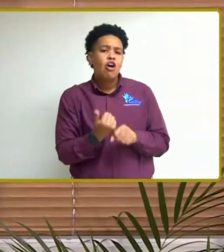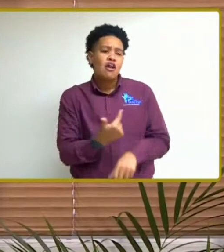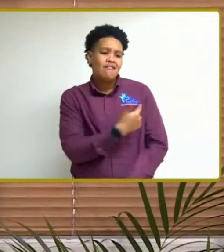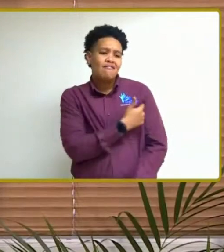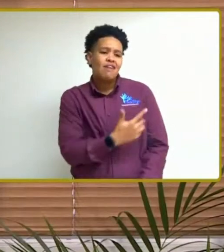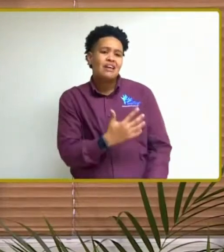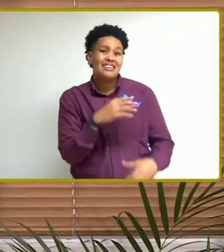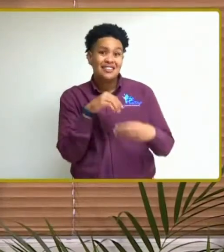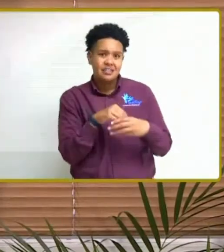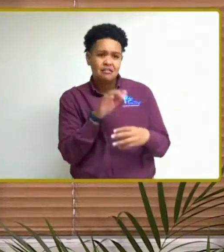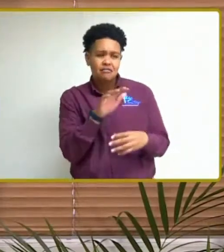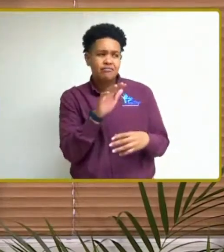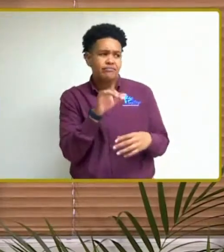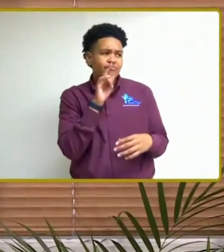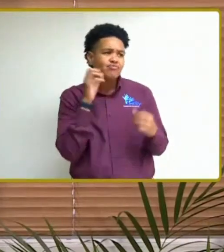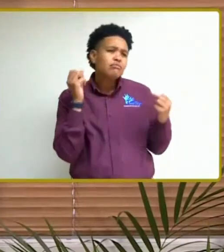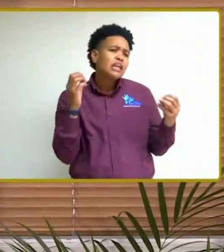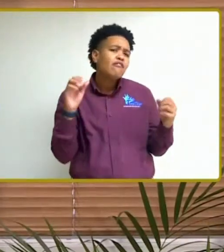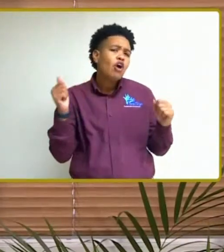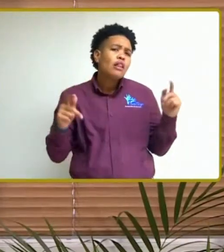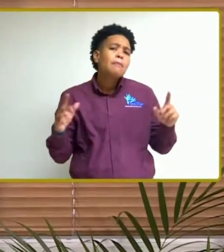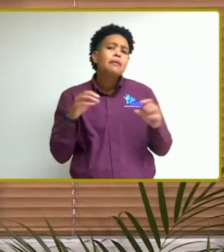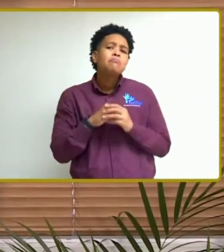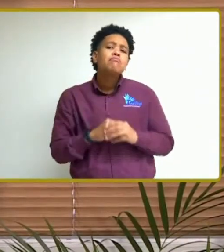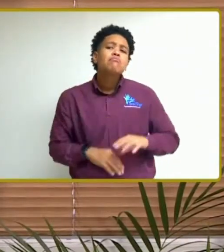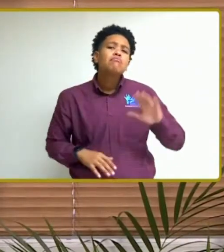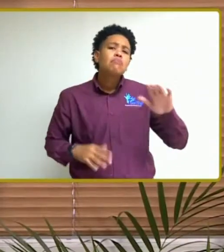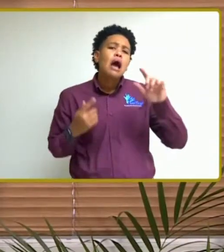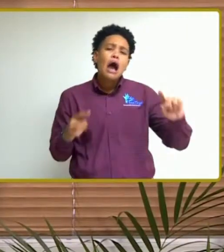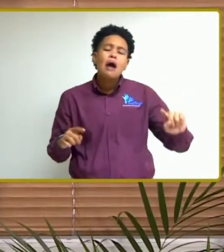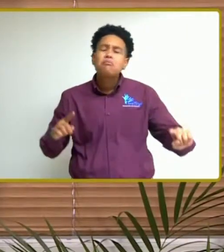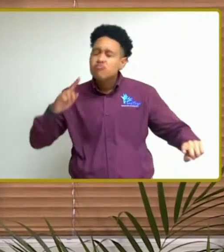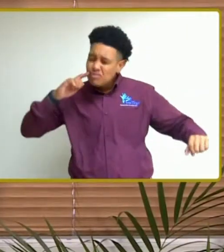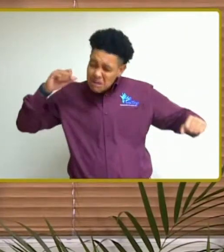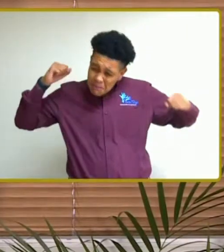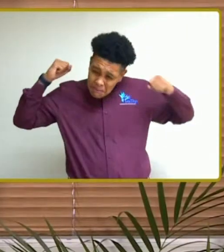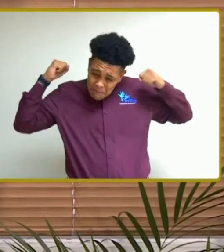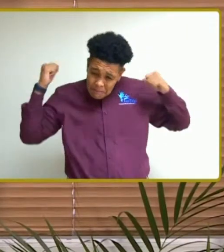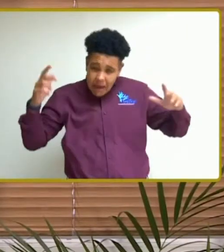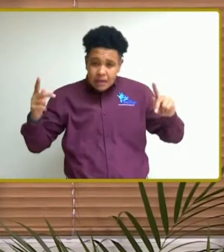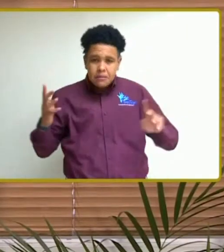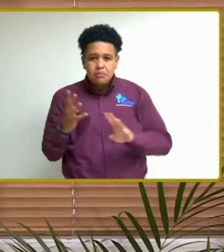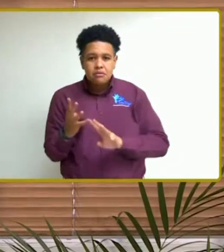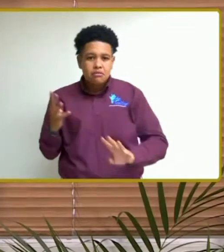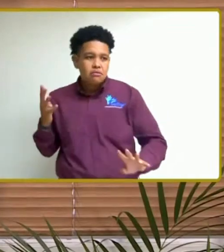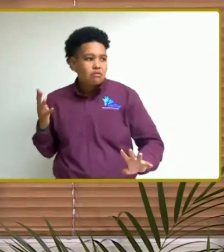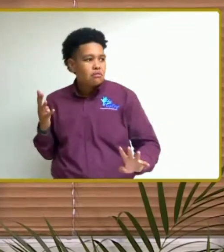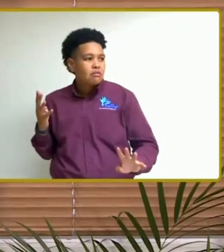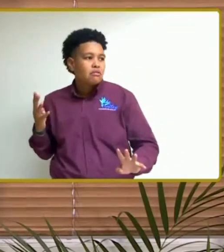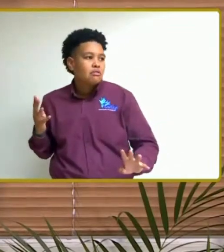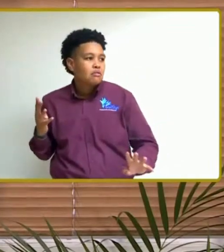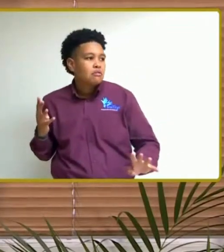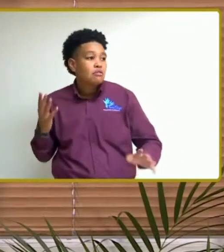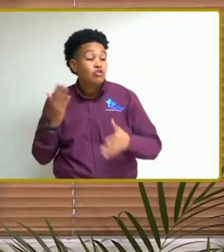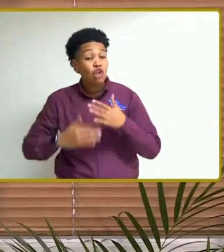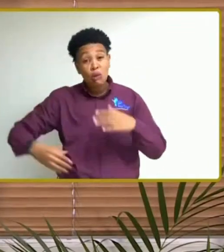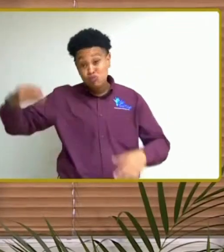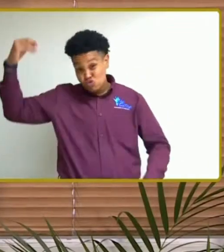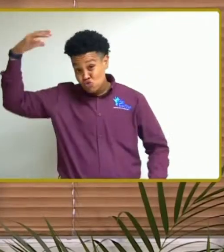among as well as several other persons. And there were so many persons there lining up, some in the